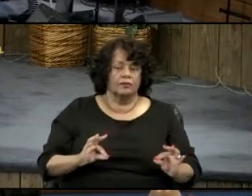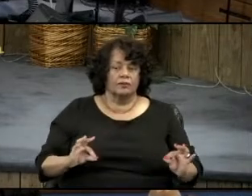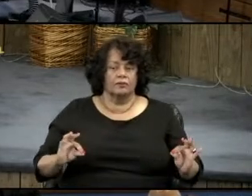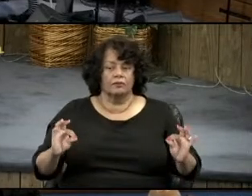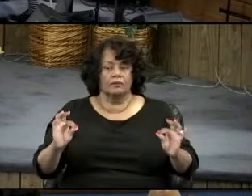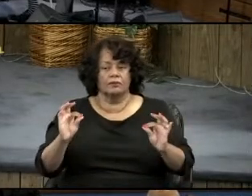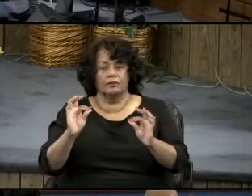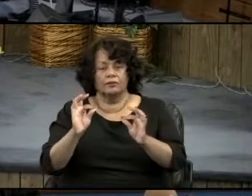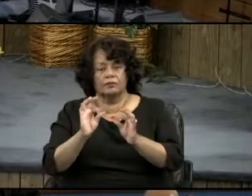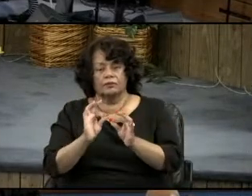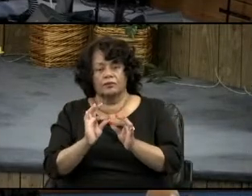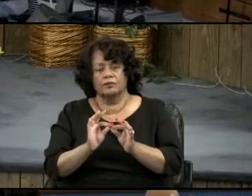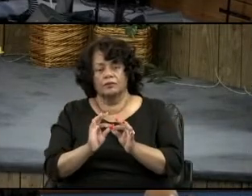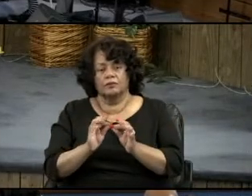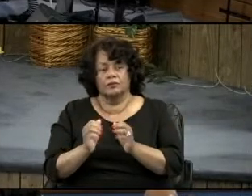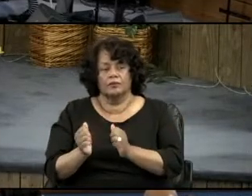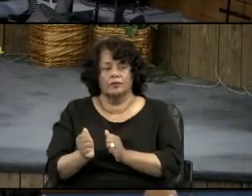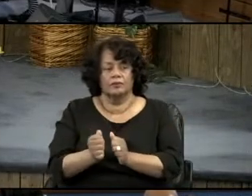Altogether worthy.